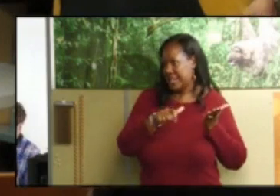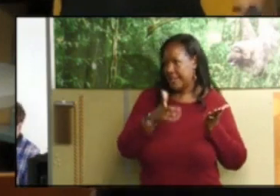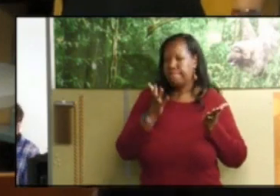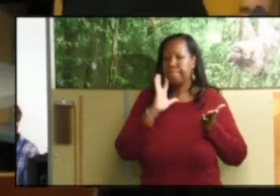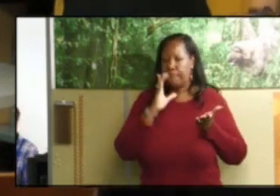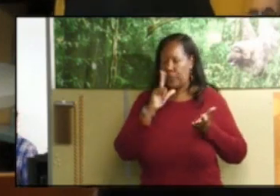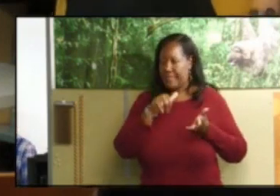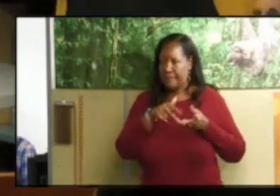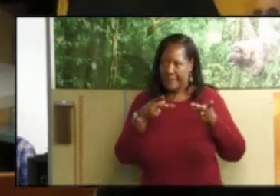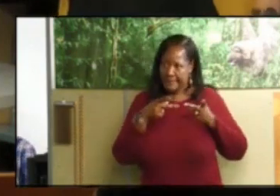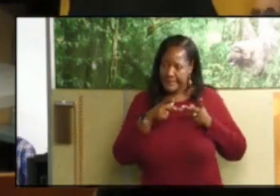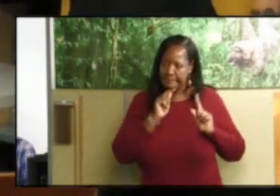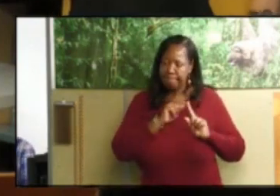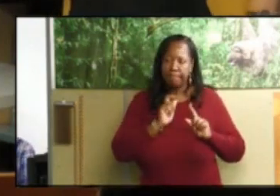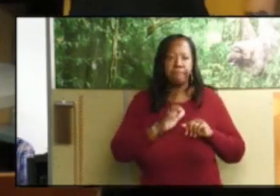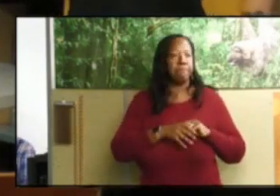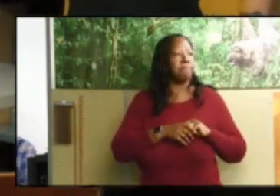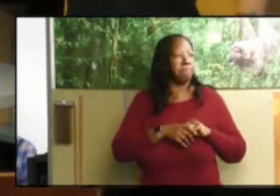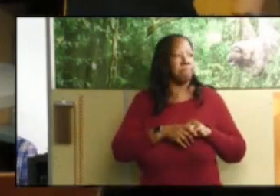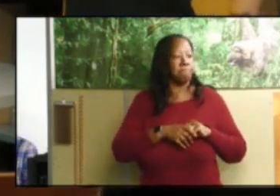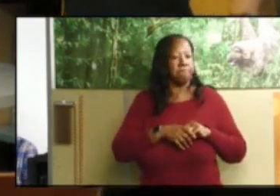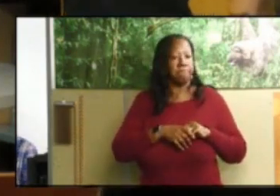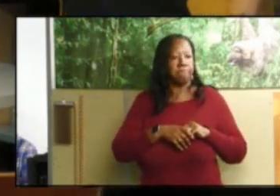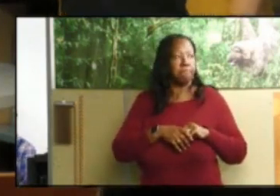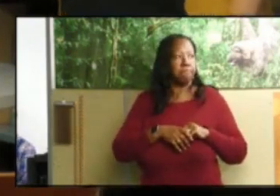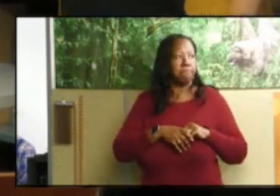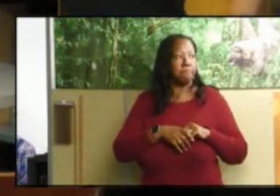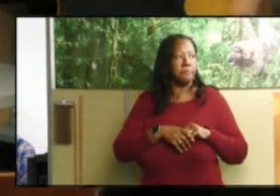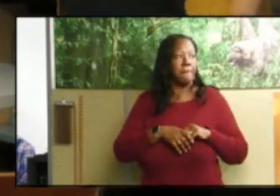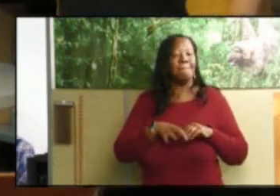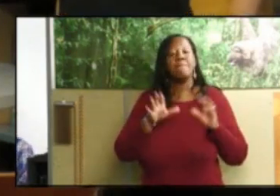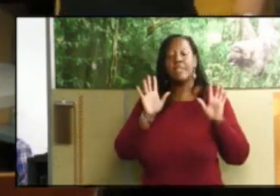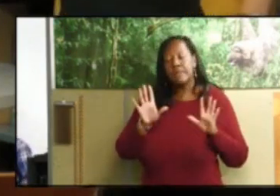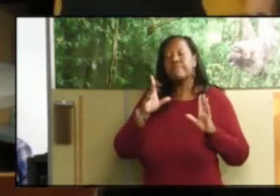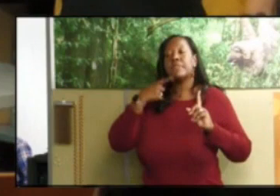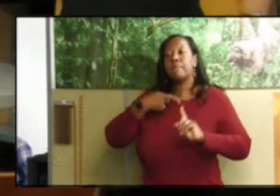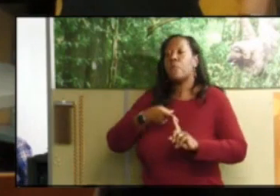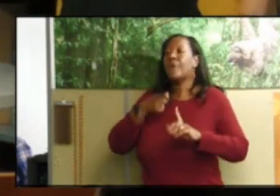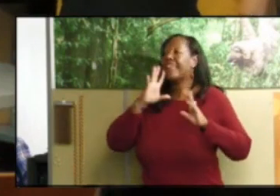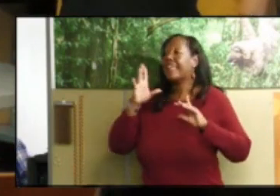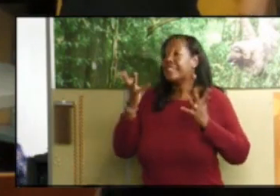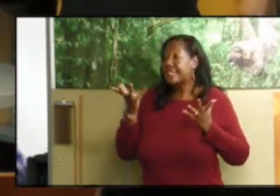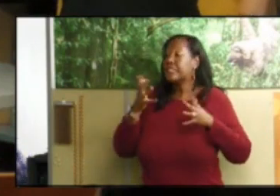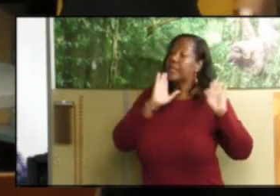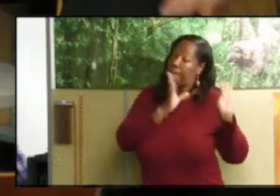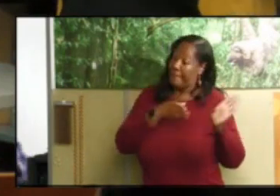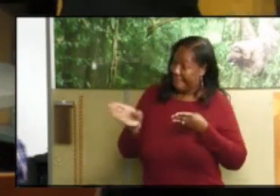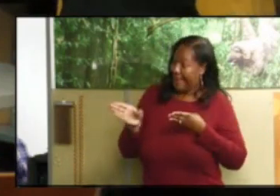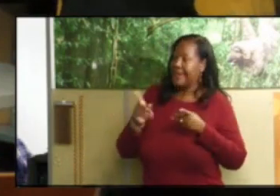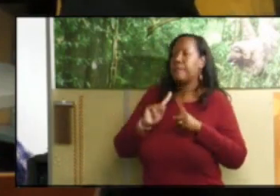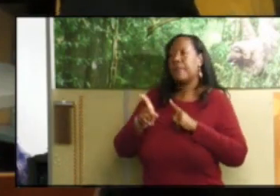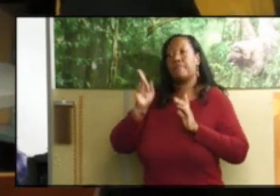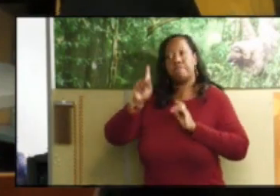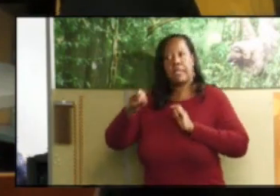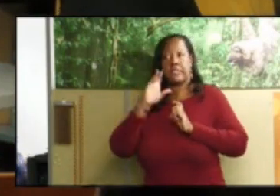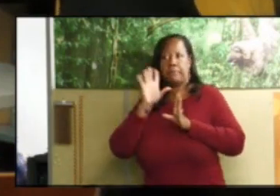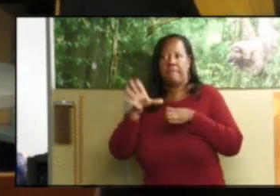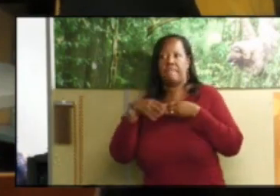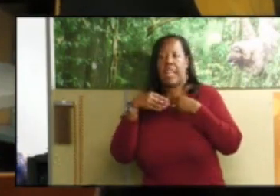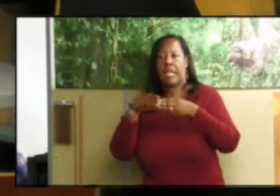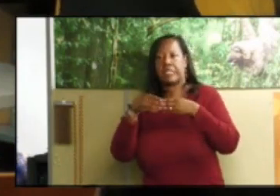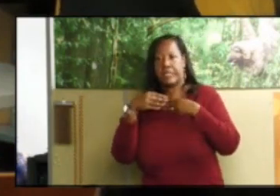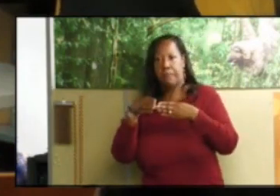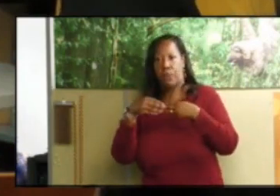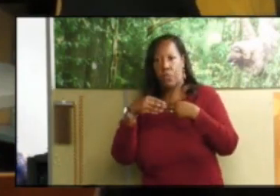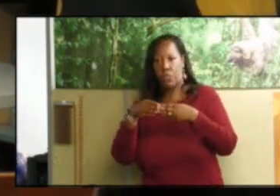arrangements of the places that it was going. So a plan, but a flexible plan to kind of